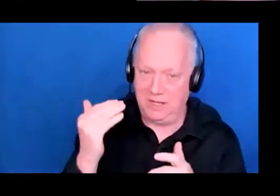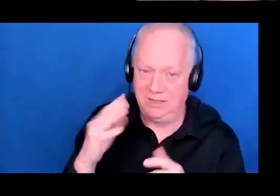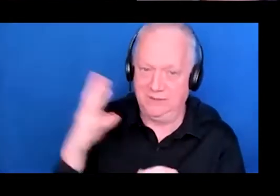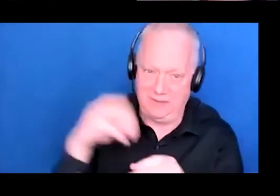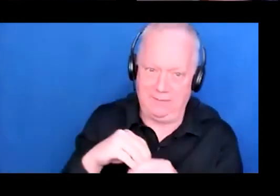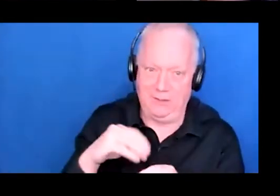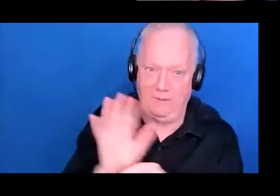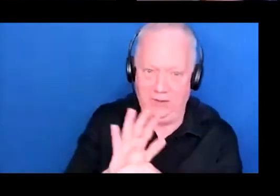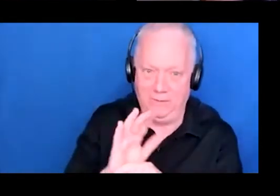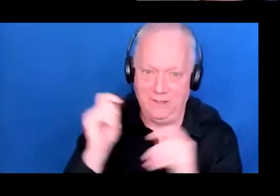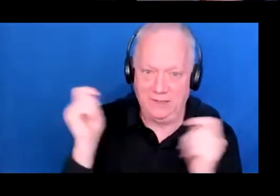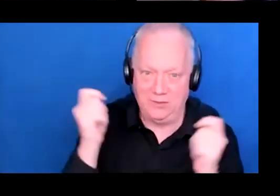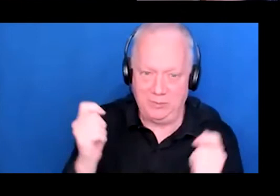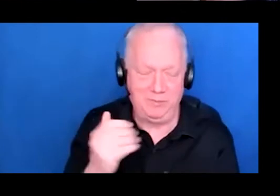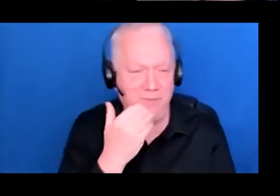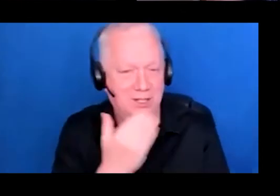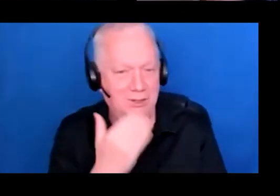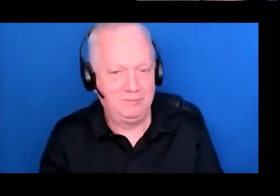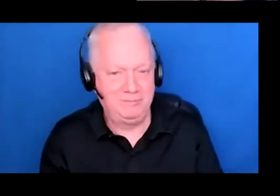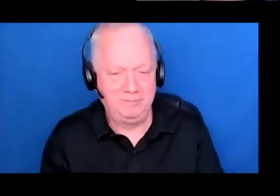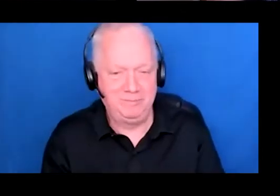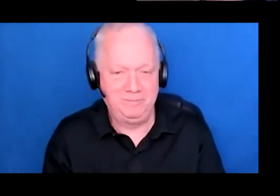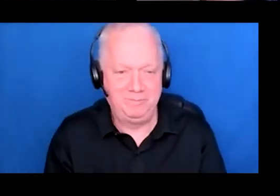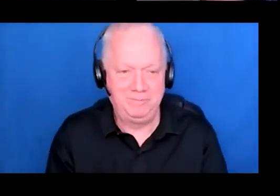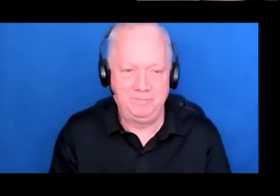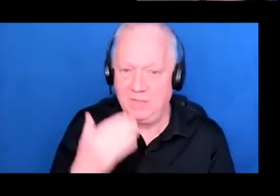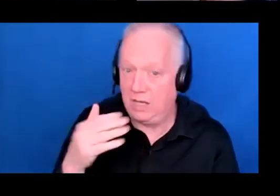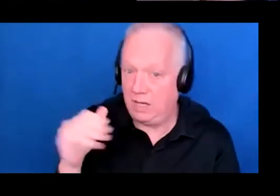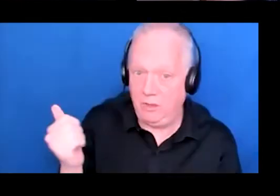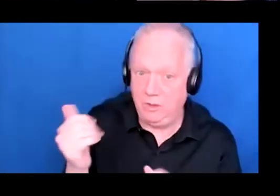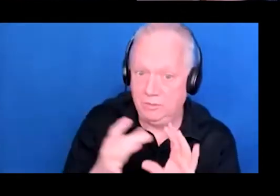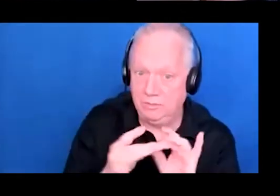festival. Thank you, yeah. Thanks. Any other